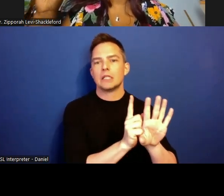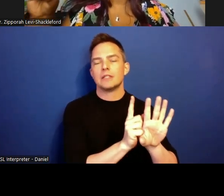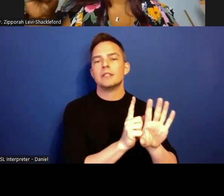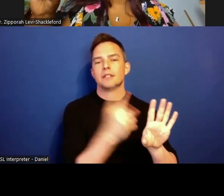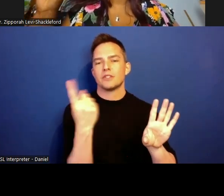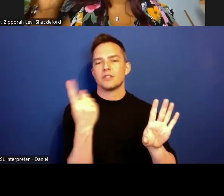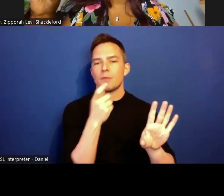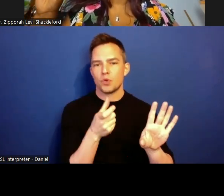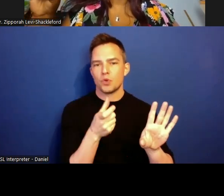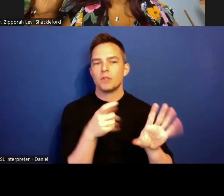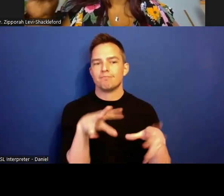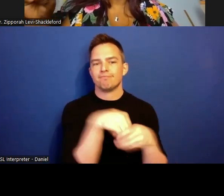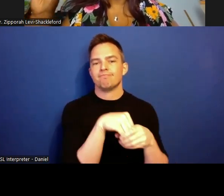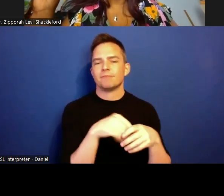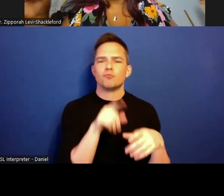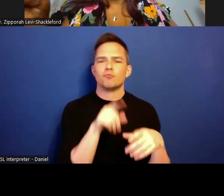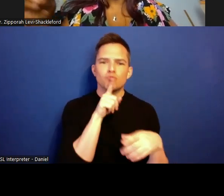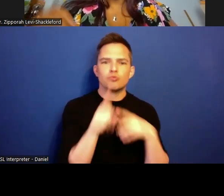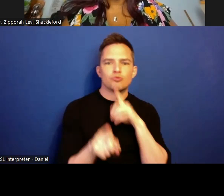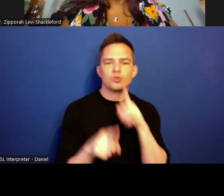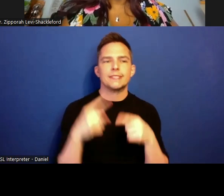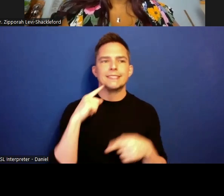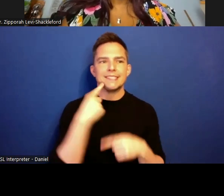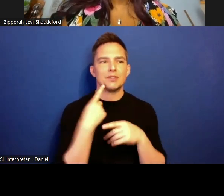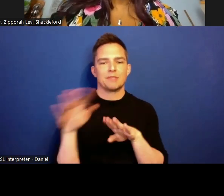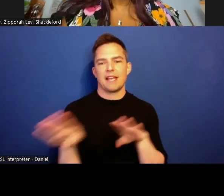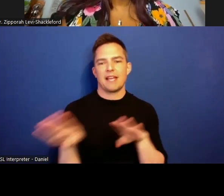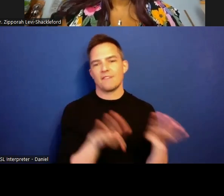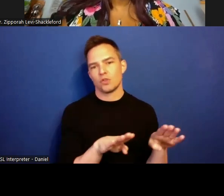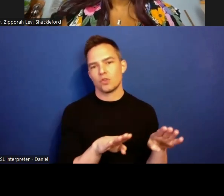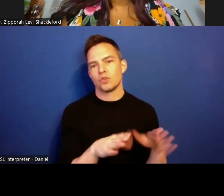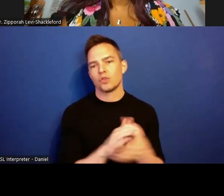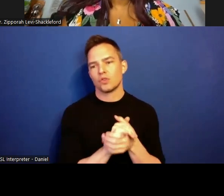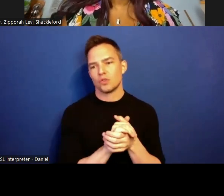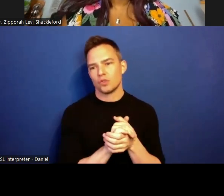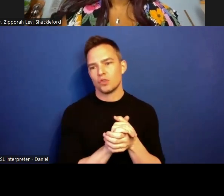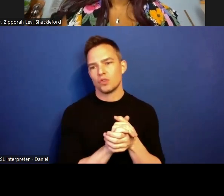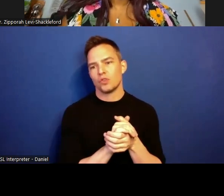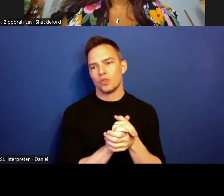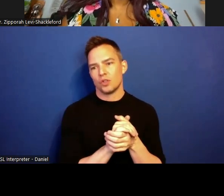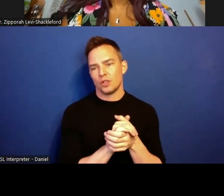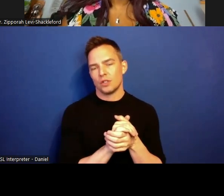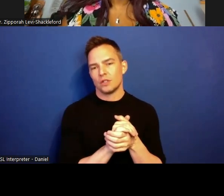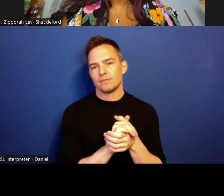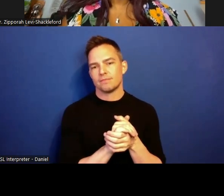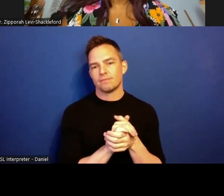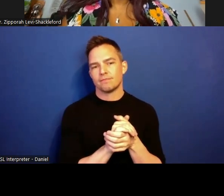somebody who was engaging in really, really severe behaviors. Next slide.